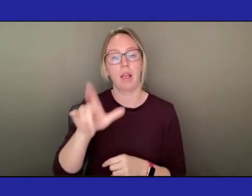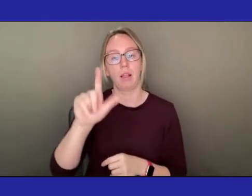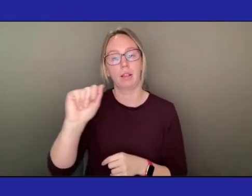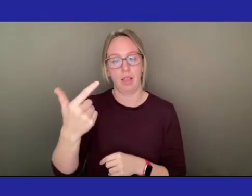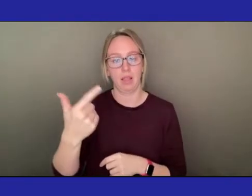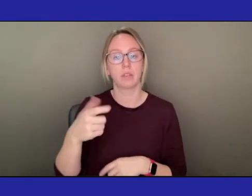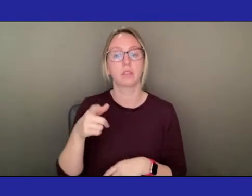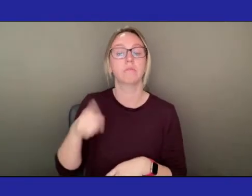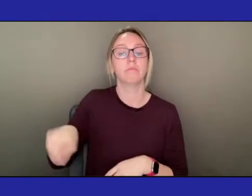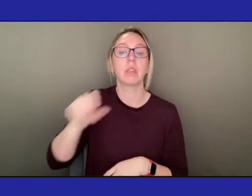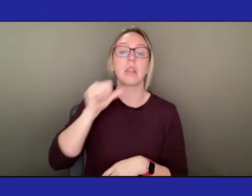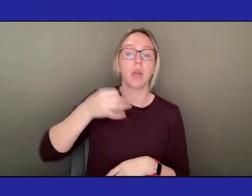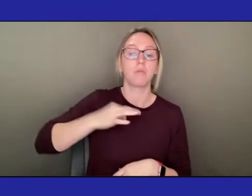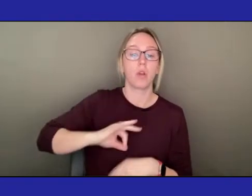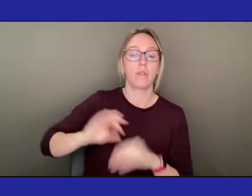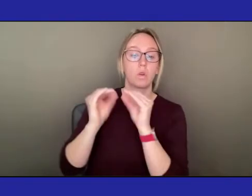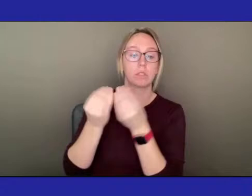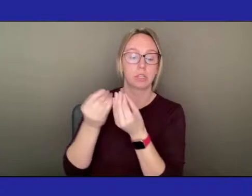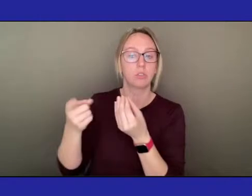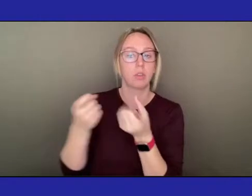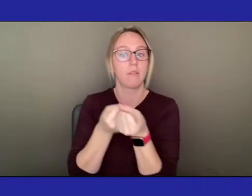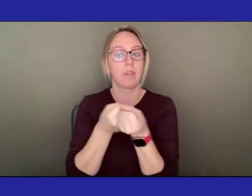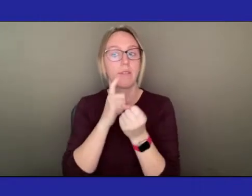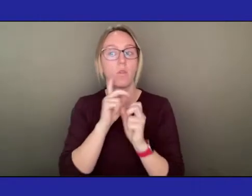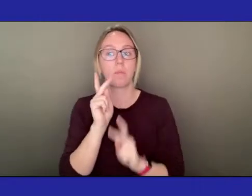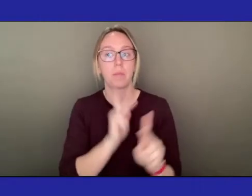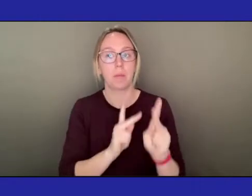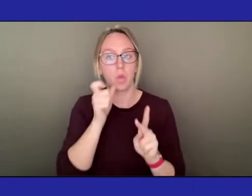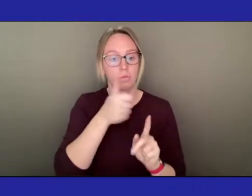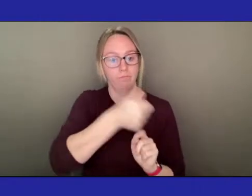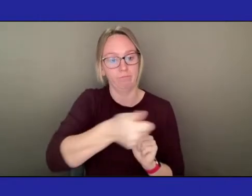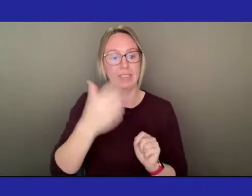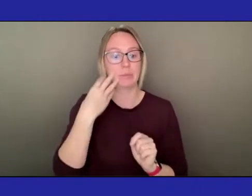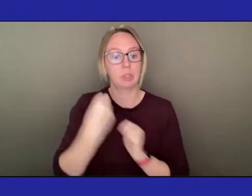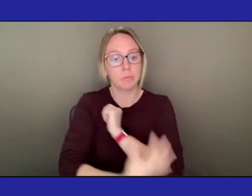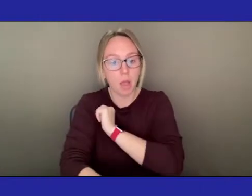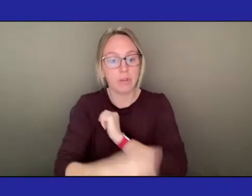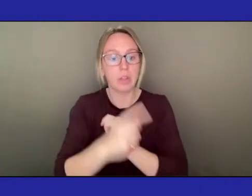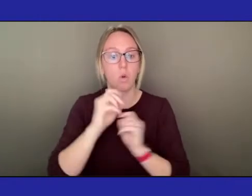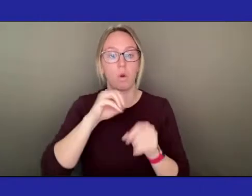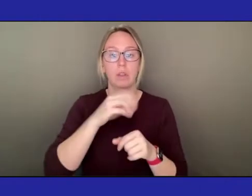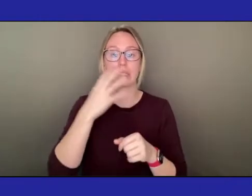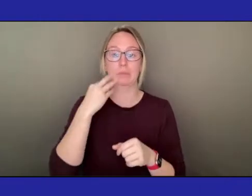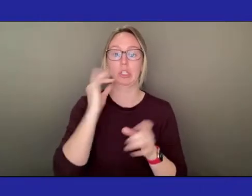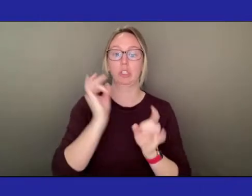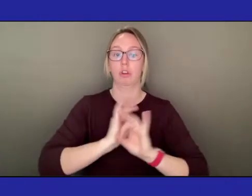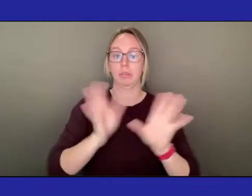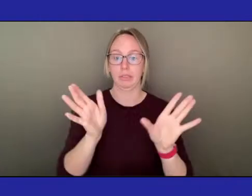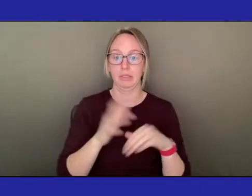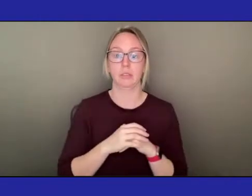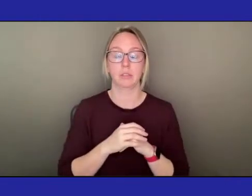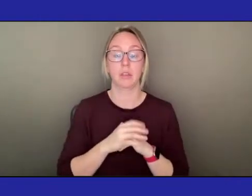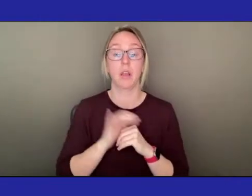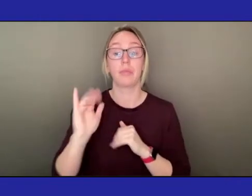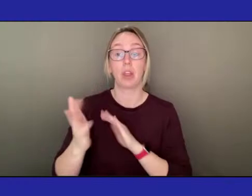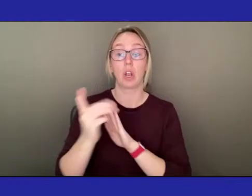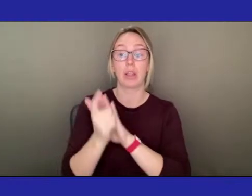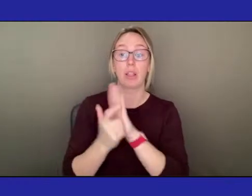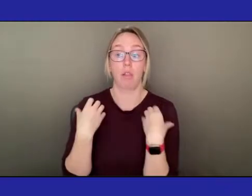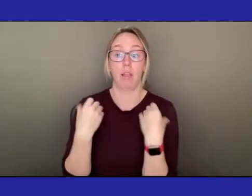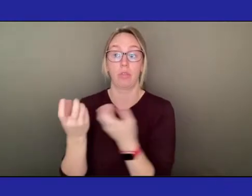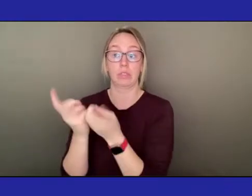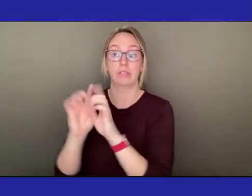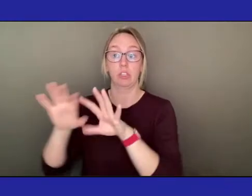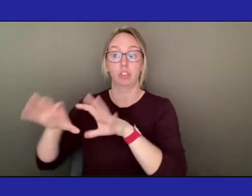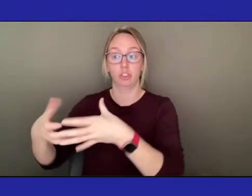nonprofit organization advocating for people experiencing poverty or in crisis. Their legal health division serves patients at hospitals across